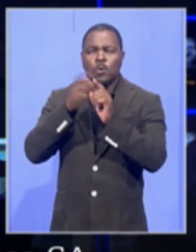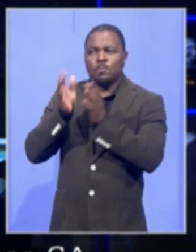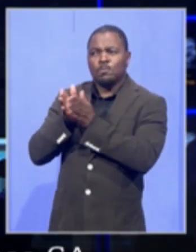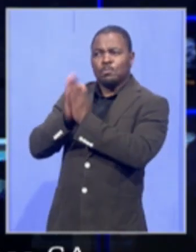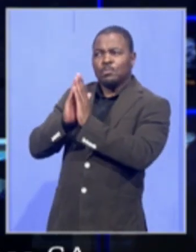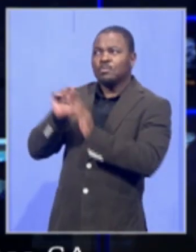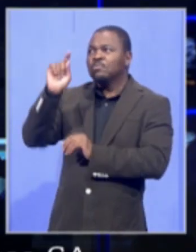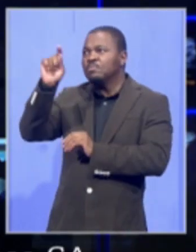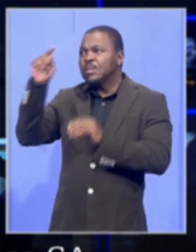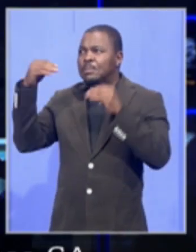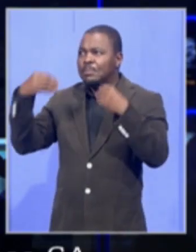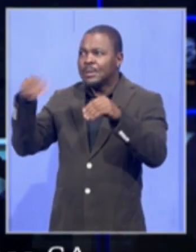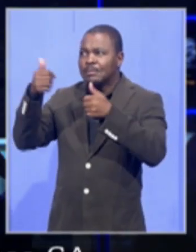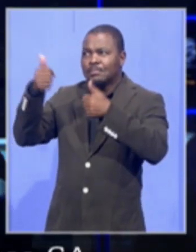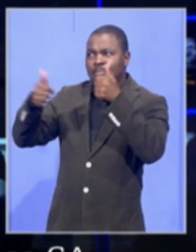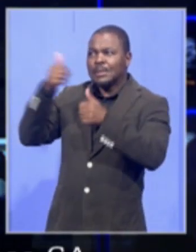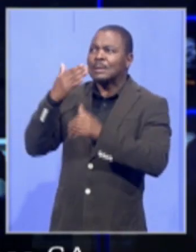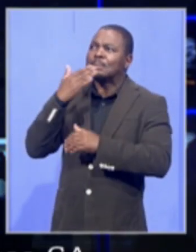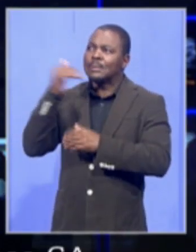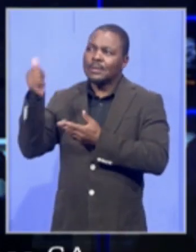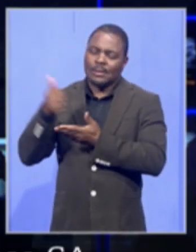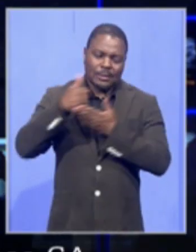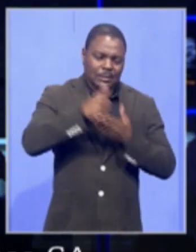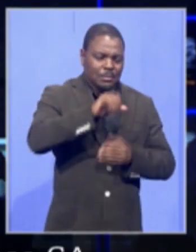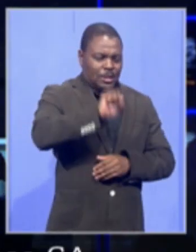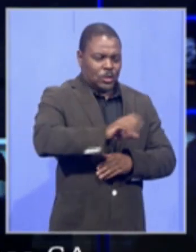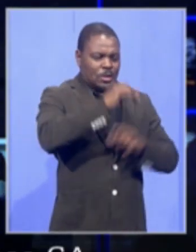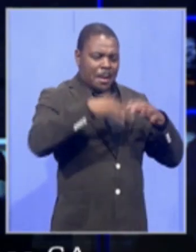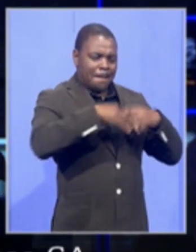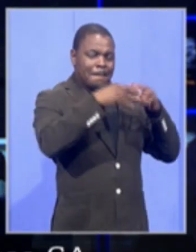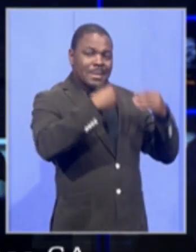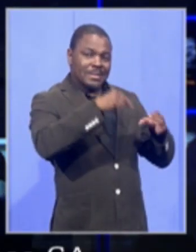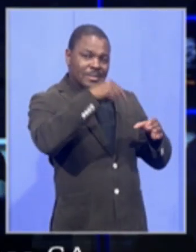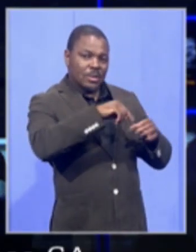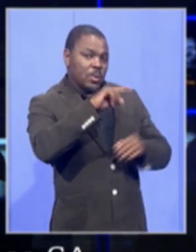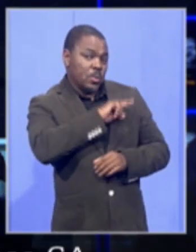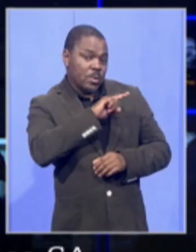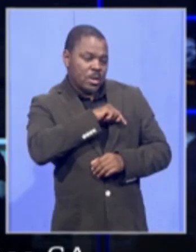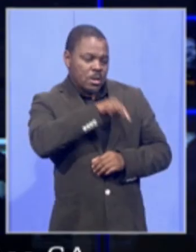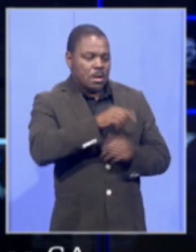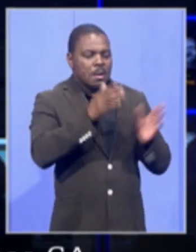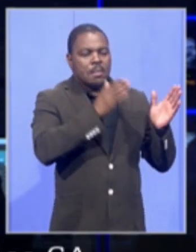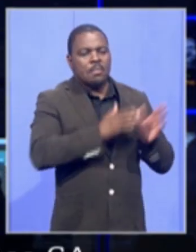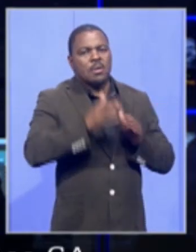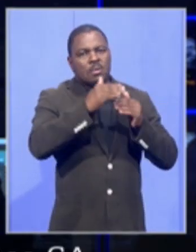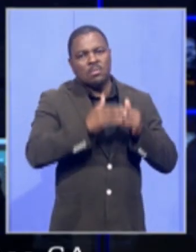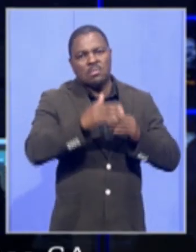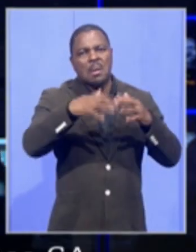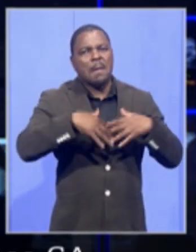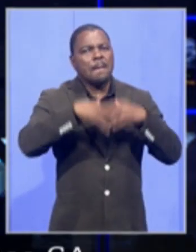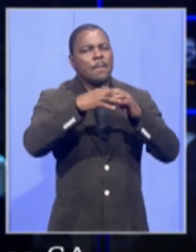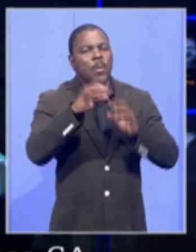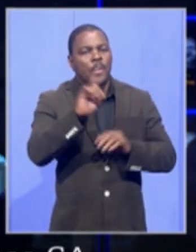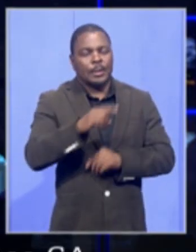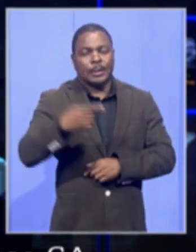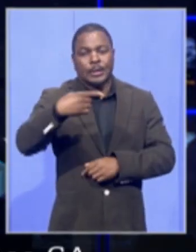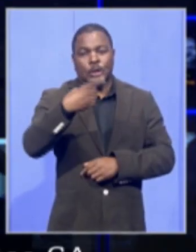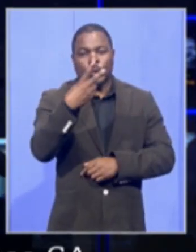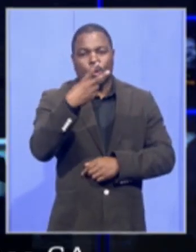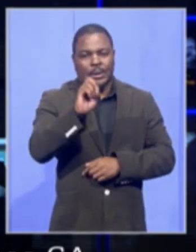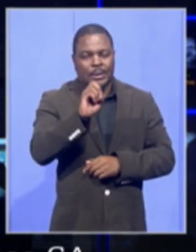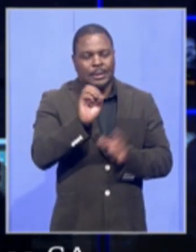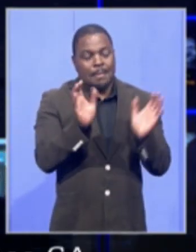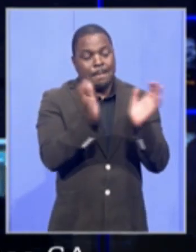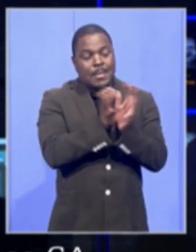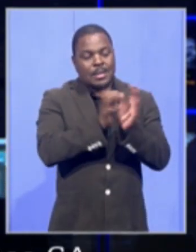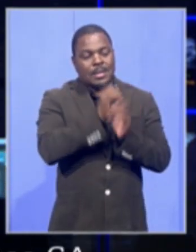kgoeletso ho batsetedi ho kenya letsoho Afrika Borwa jwalo ka ha naha e lokisetsa ho tshwara seboka sa G20 ho ya